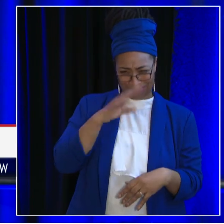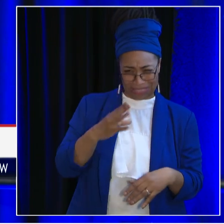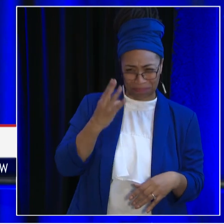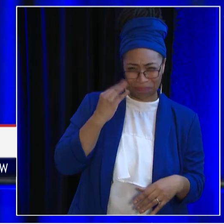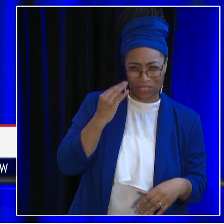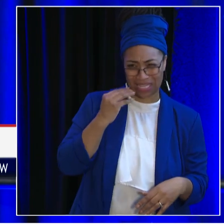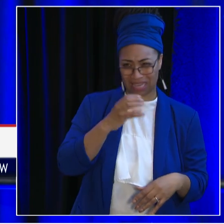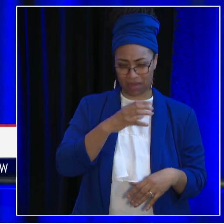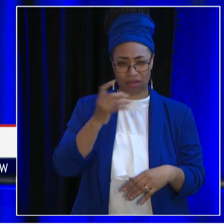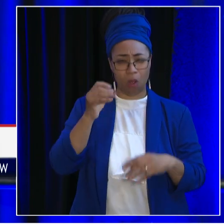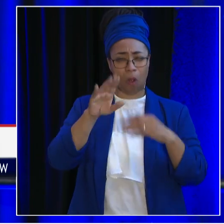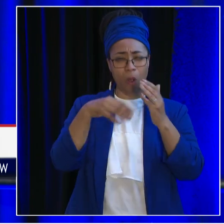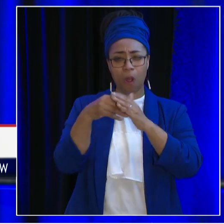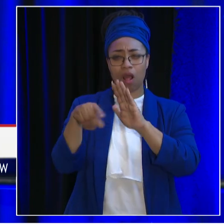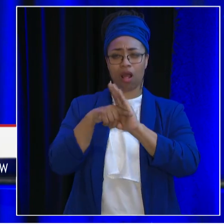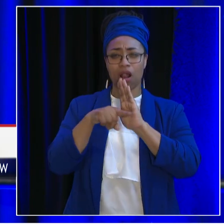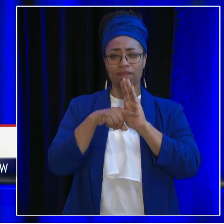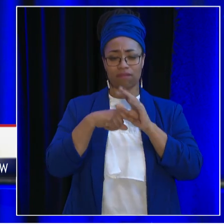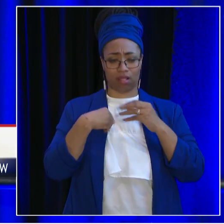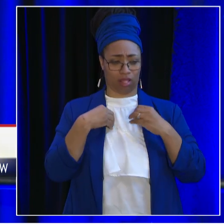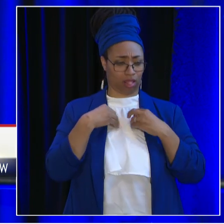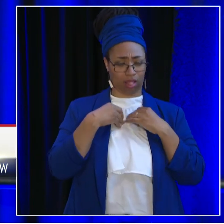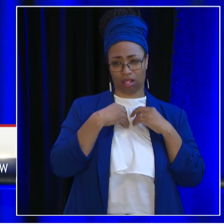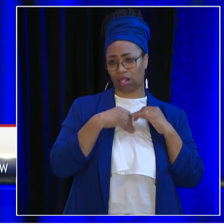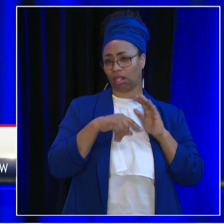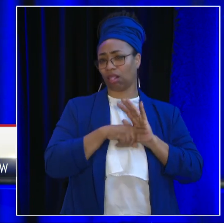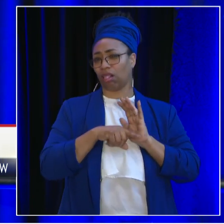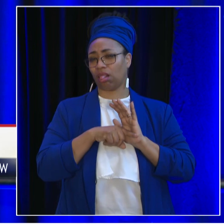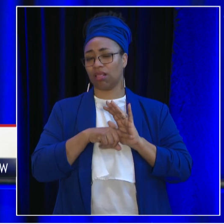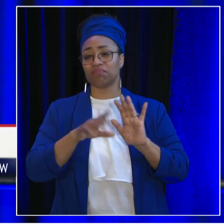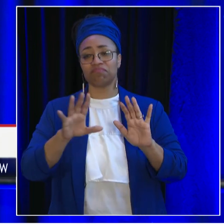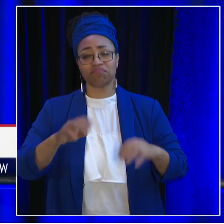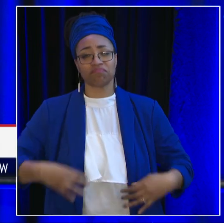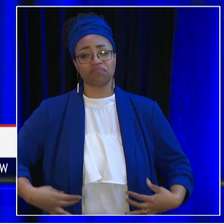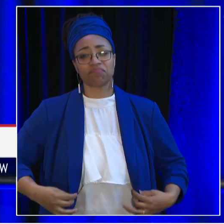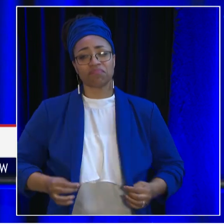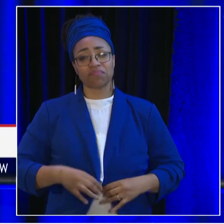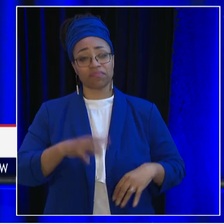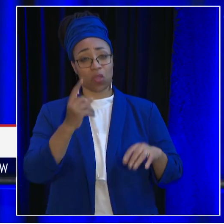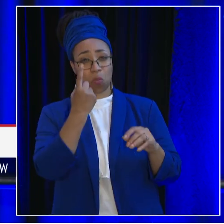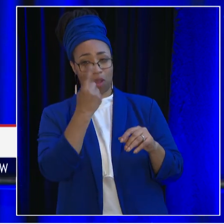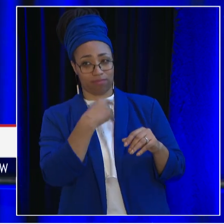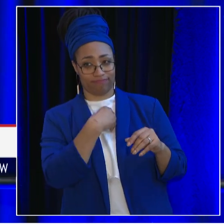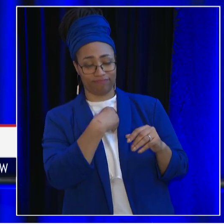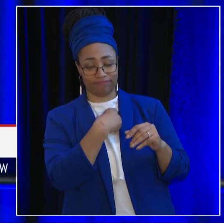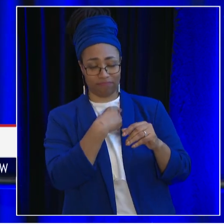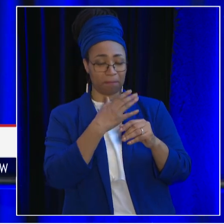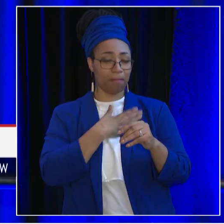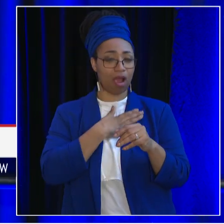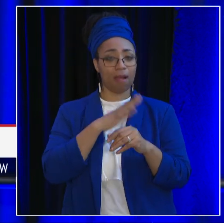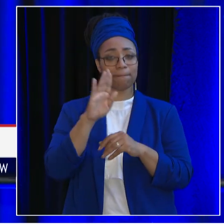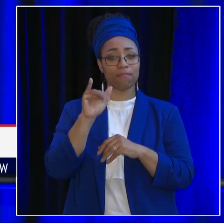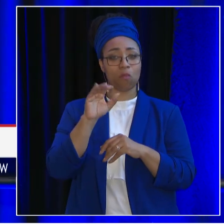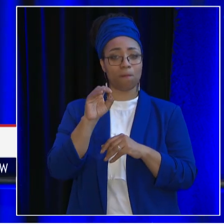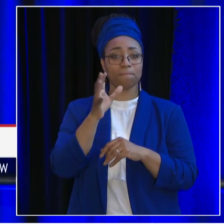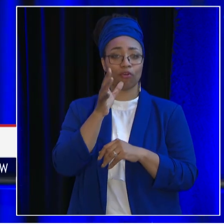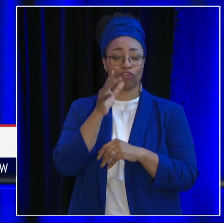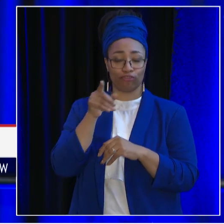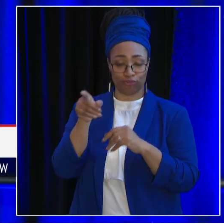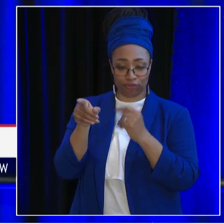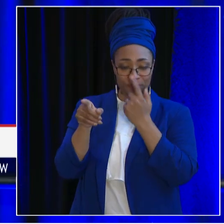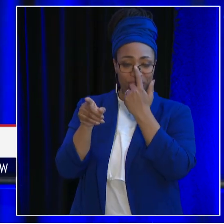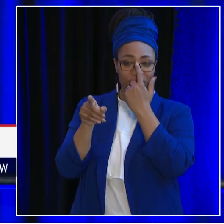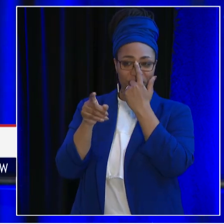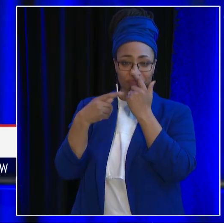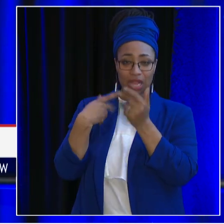me. But there was a conversation I had with my biological mother that changed my life. And I never knew anything about